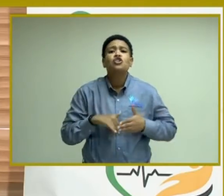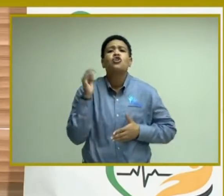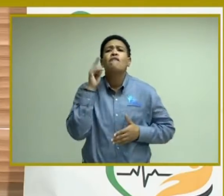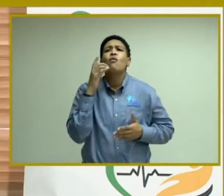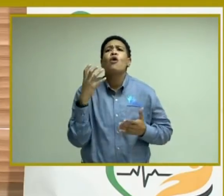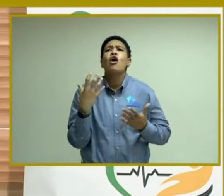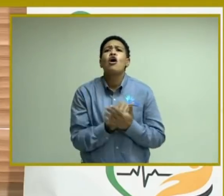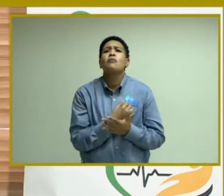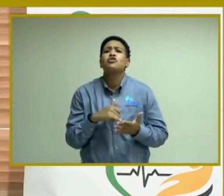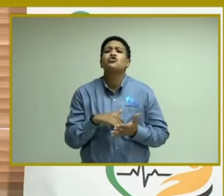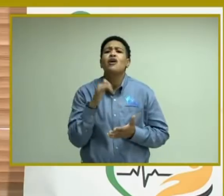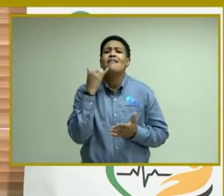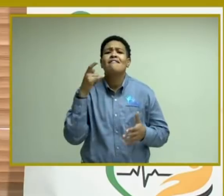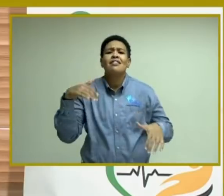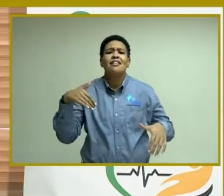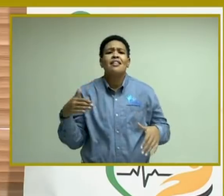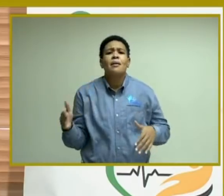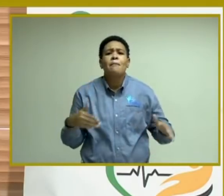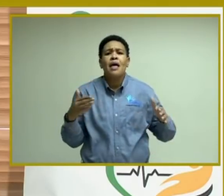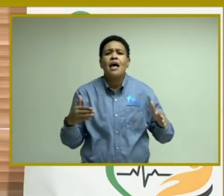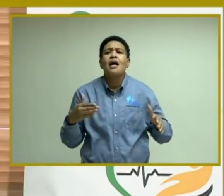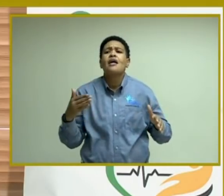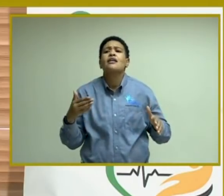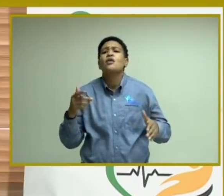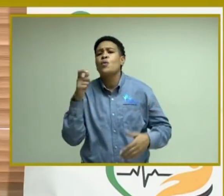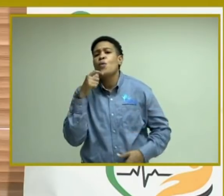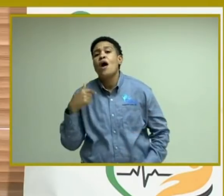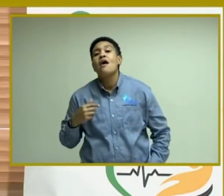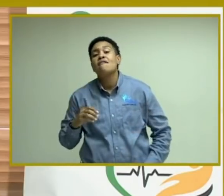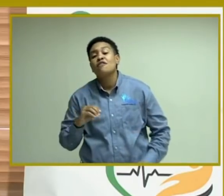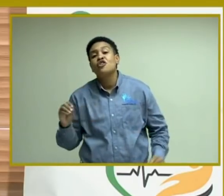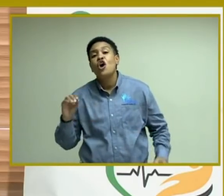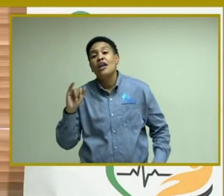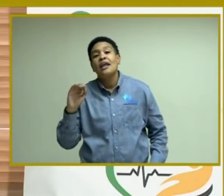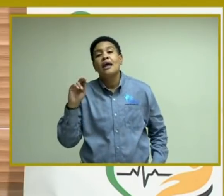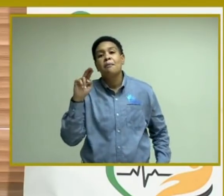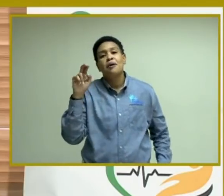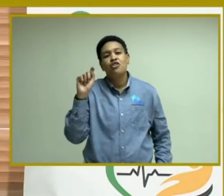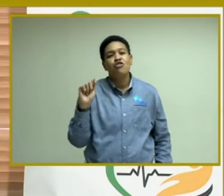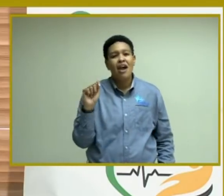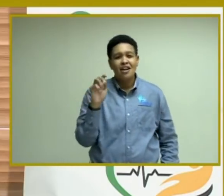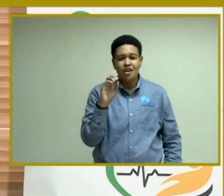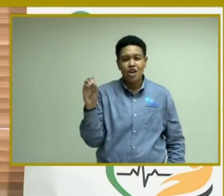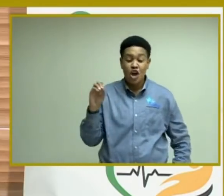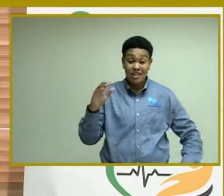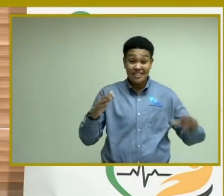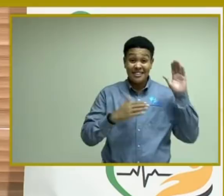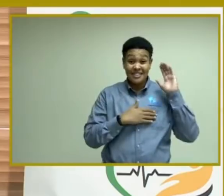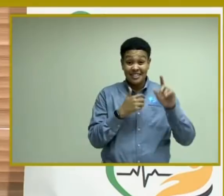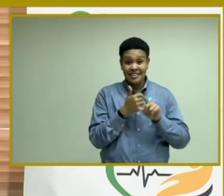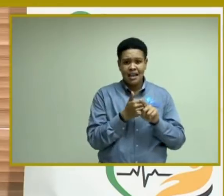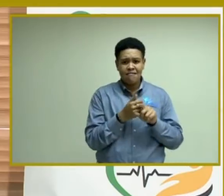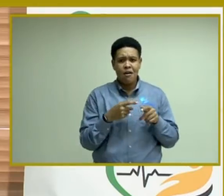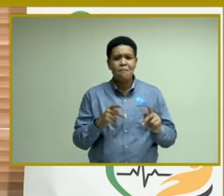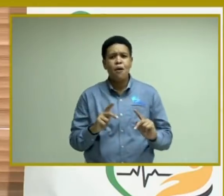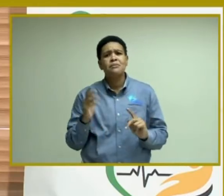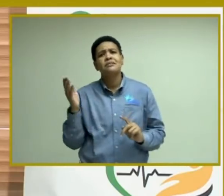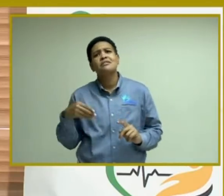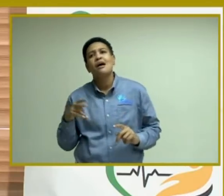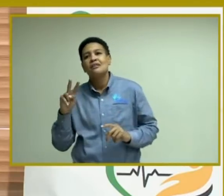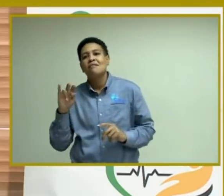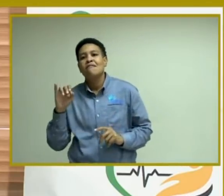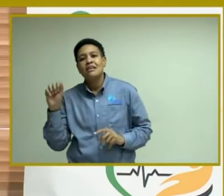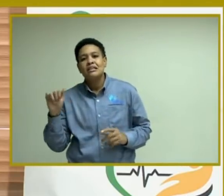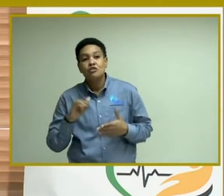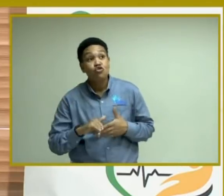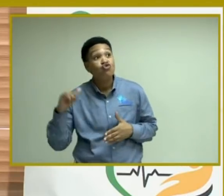travel, even if they're not planning, are holders of non-immigrant, non-citizen permits / visas to